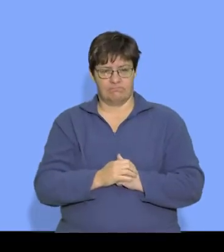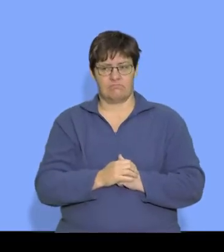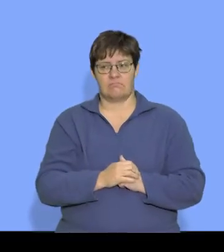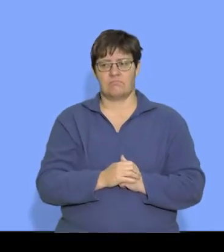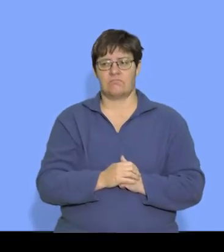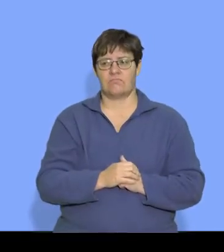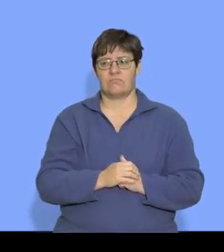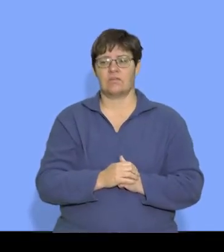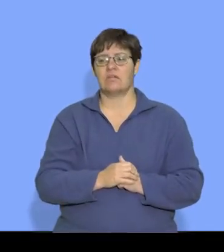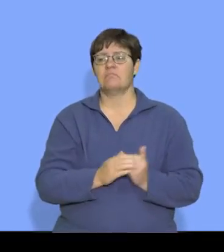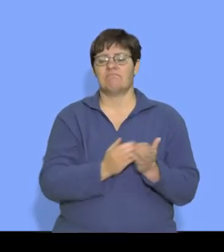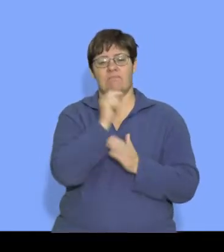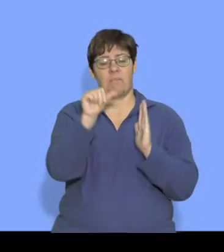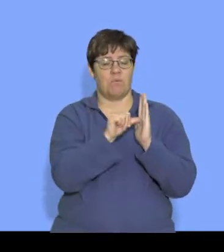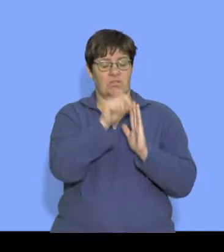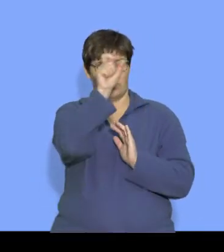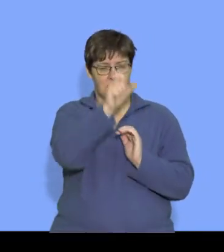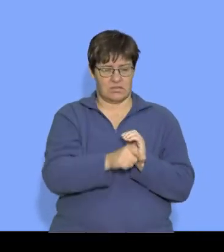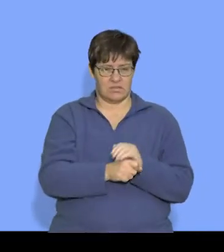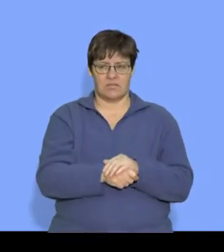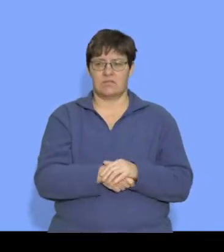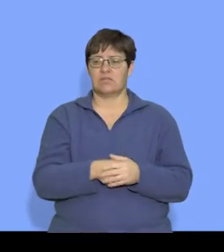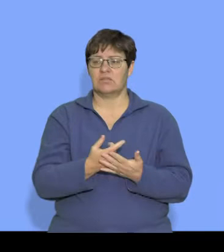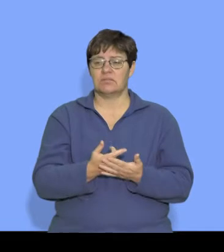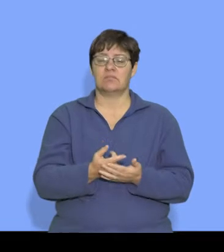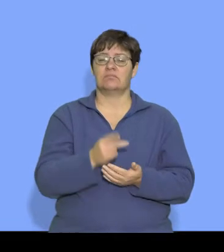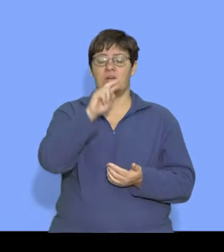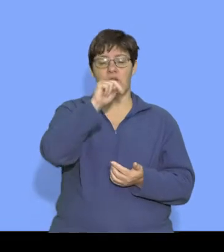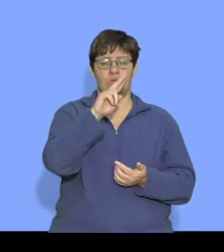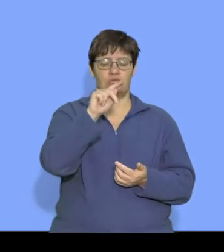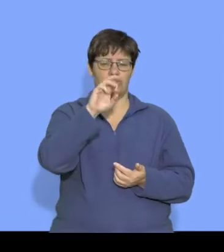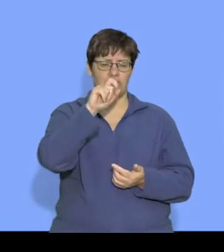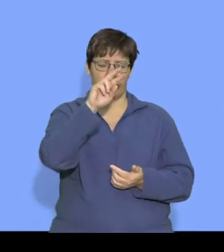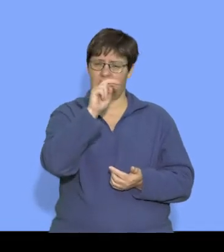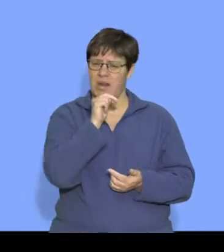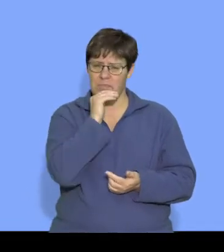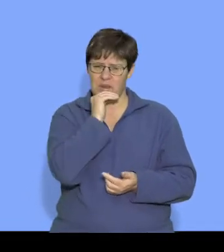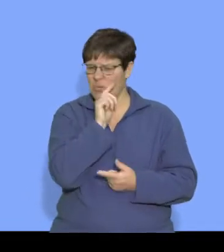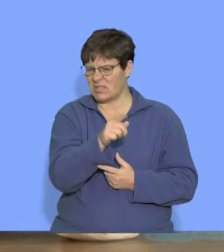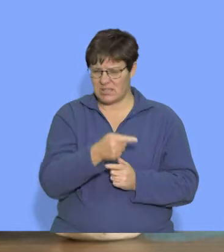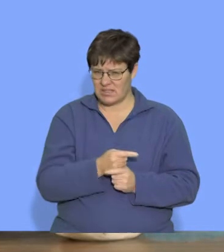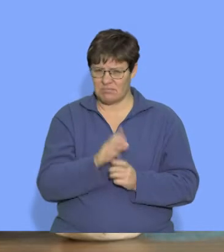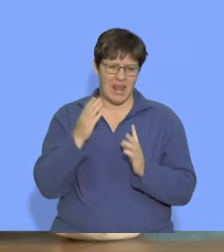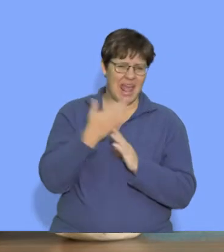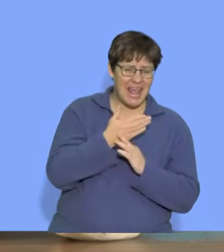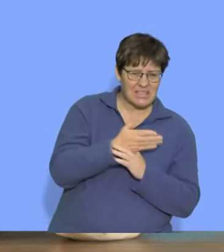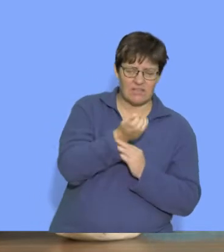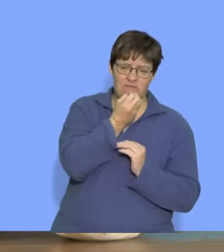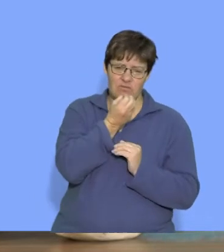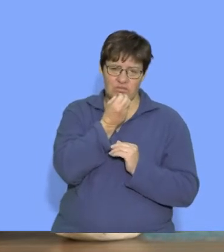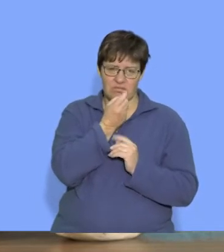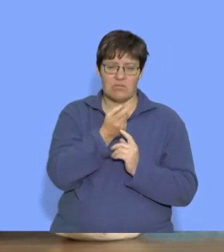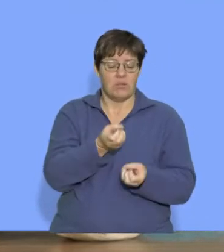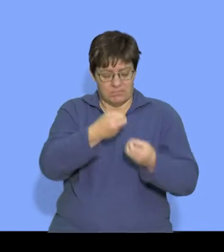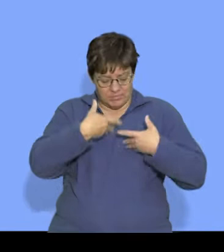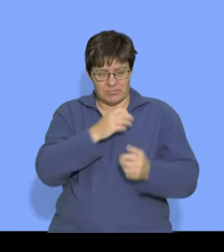Right, so some important terms. We've got to look at the concept of what is nutrition and what does that mean in terms of accessing food for